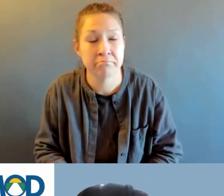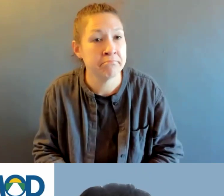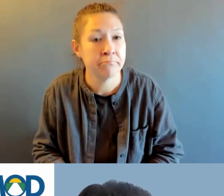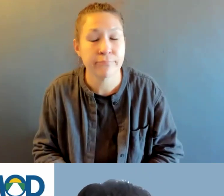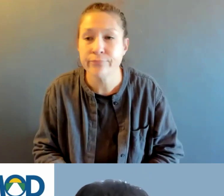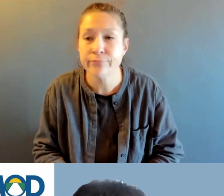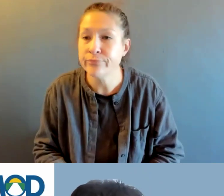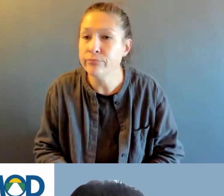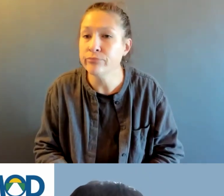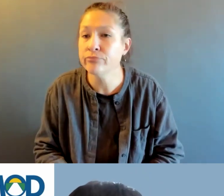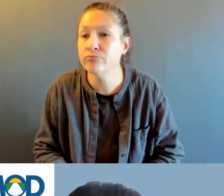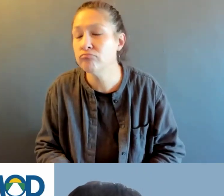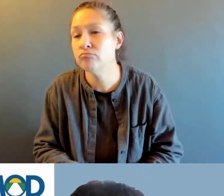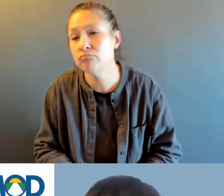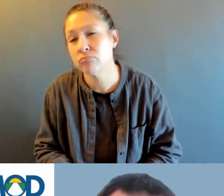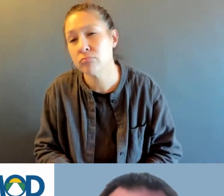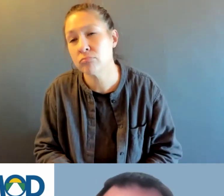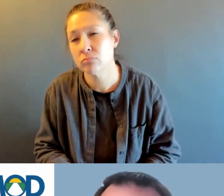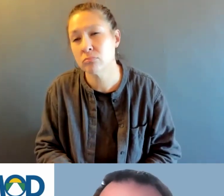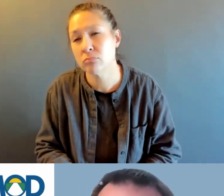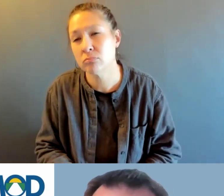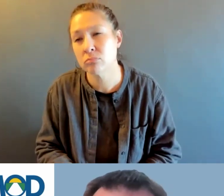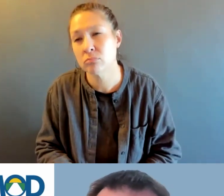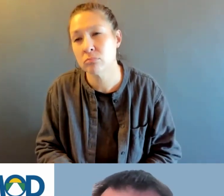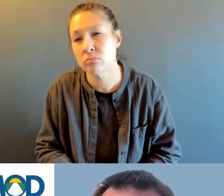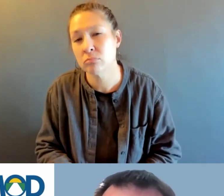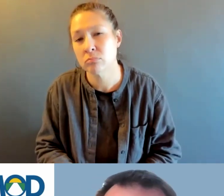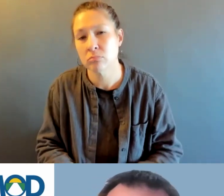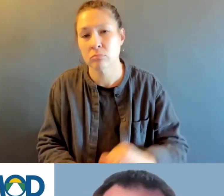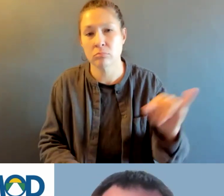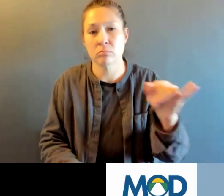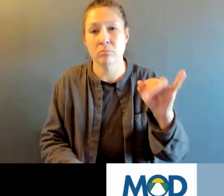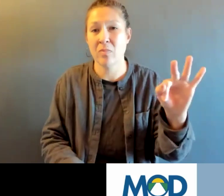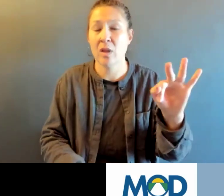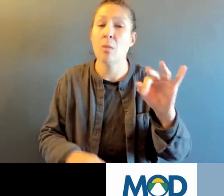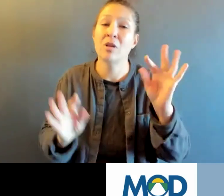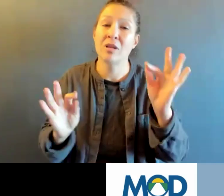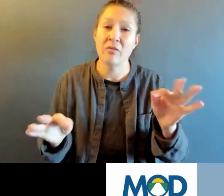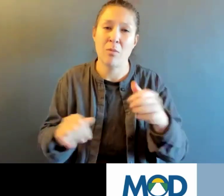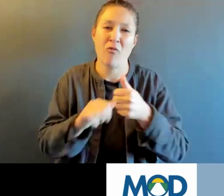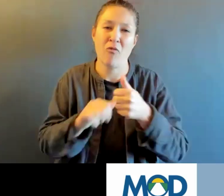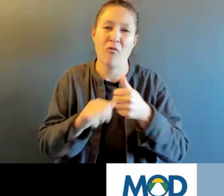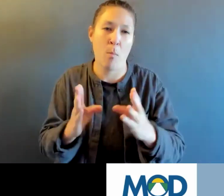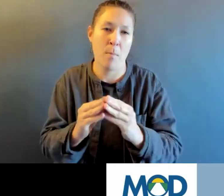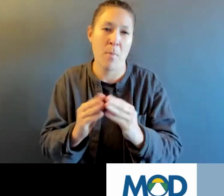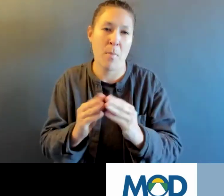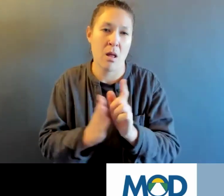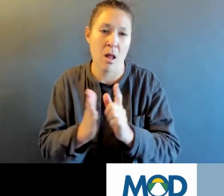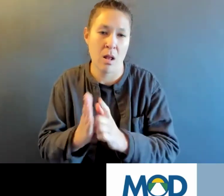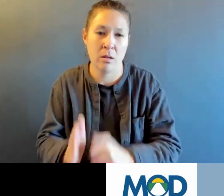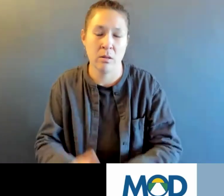Thank you. And yes, compliance with open meeting law is critical. And commissions, under the open meeting